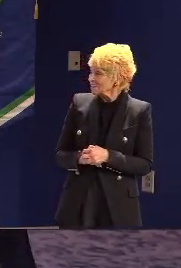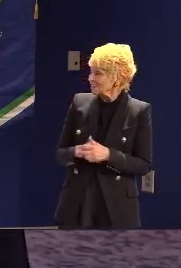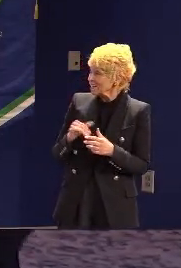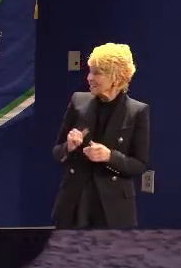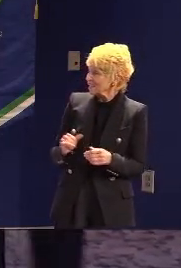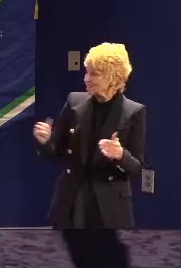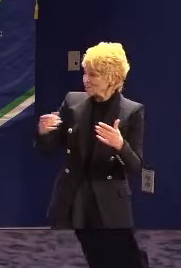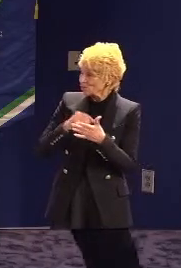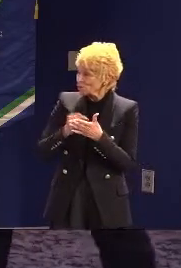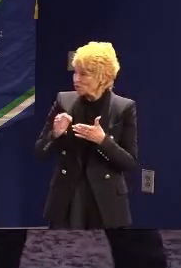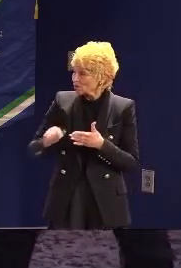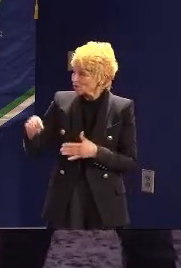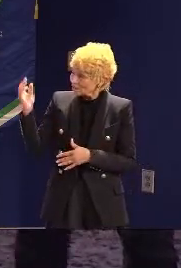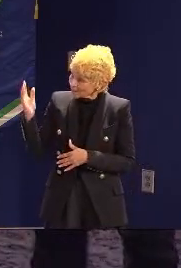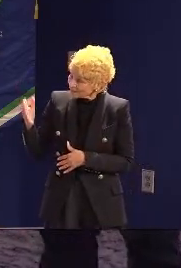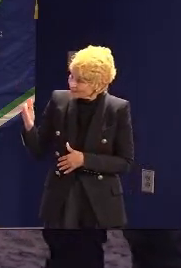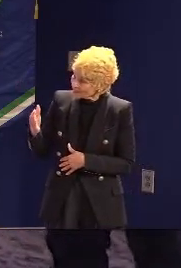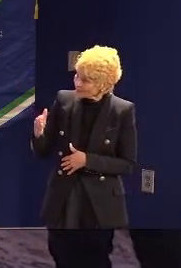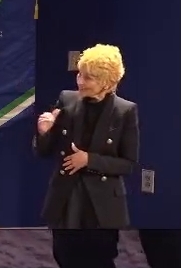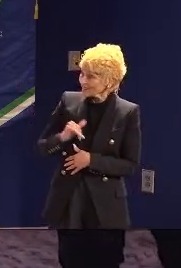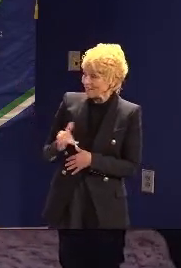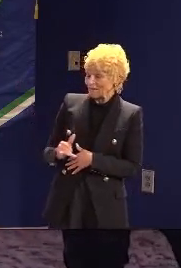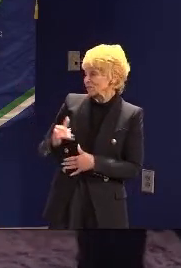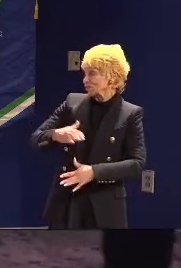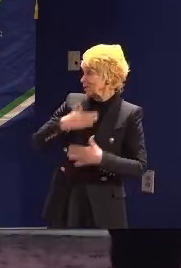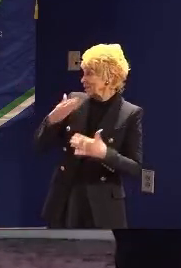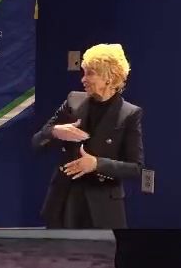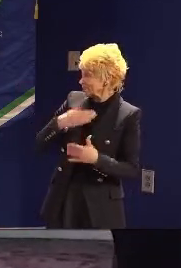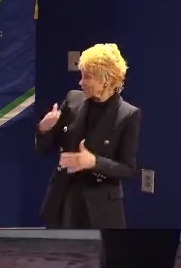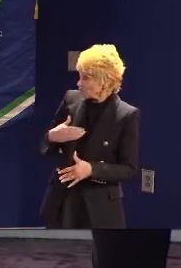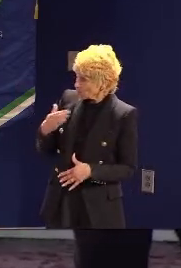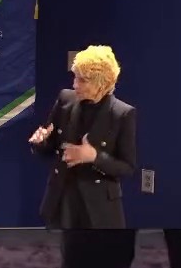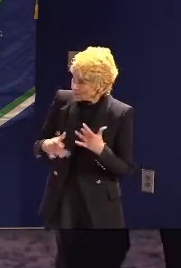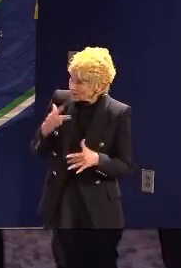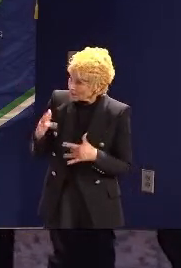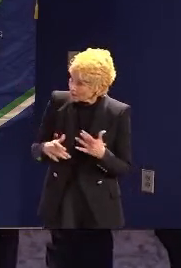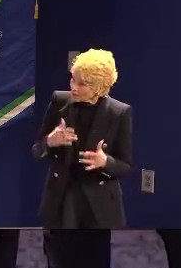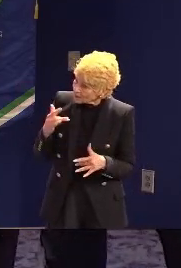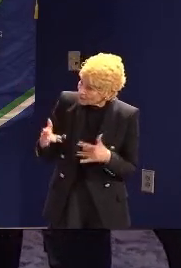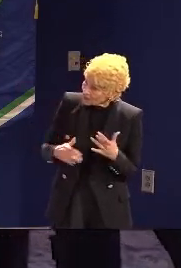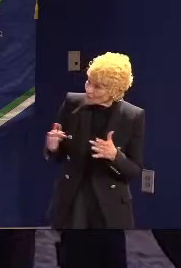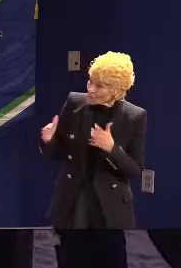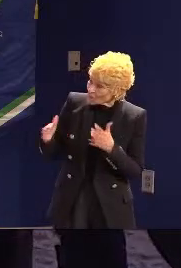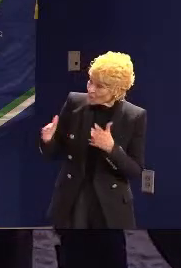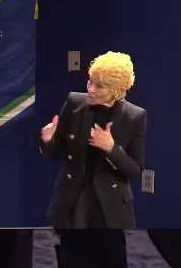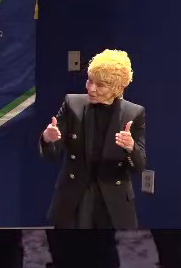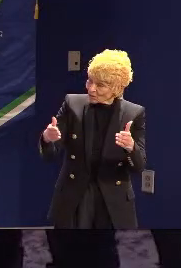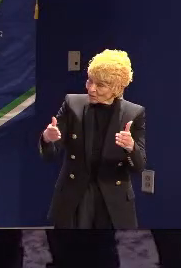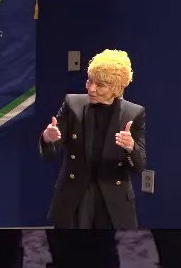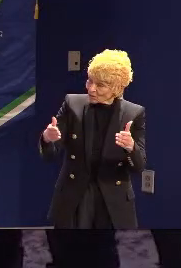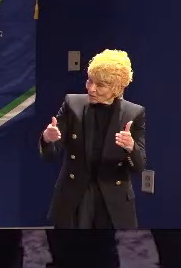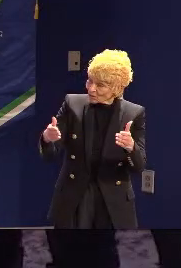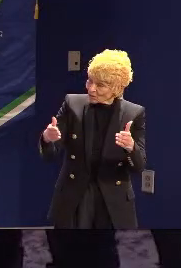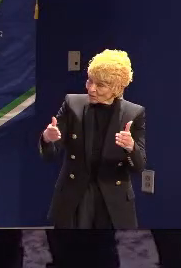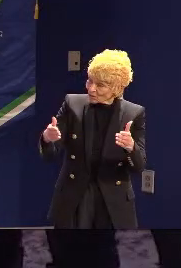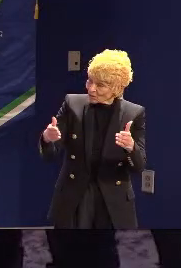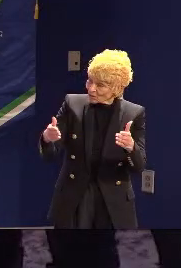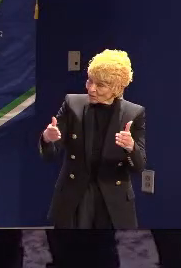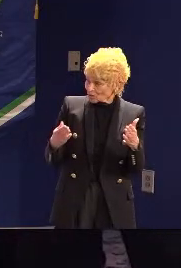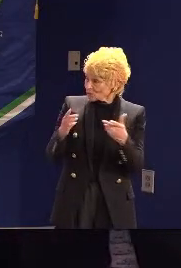and I can barely read. I'm, like, shaking right now. But I know it's 60 seconds. Thank you to Dr.